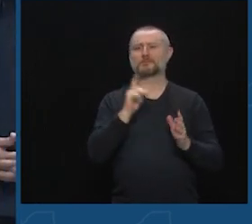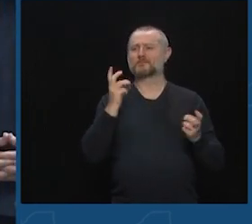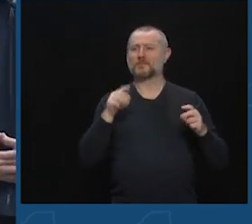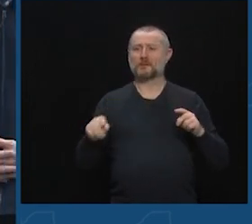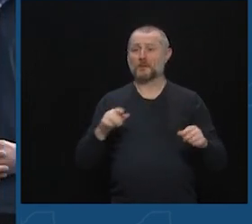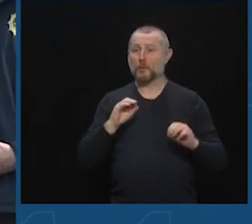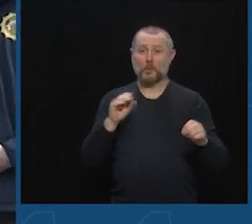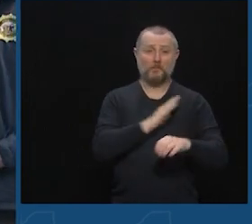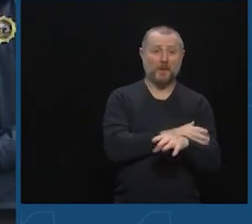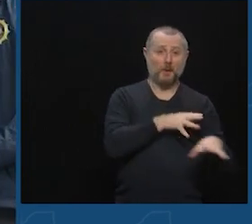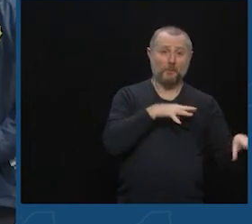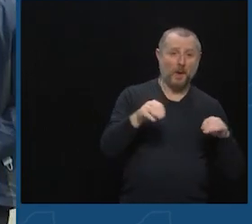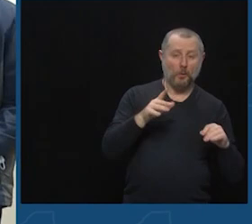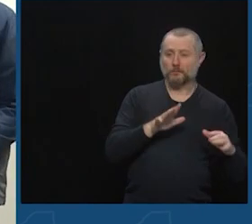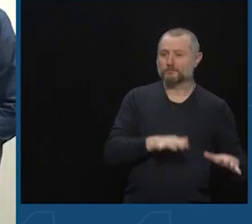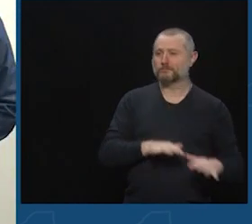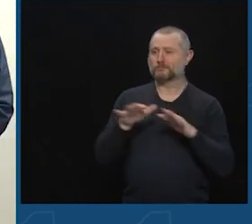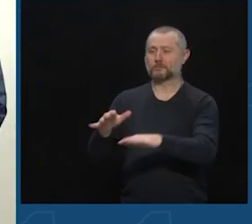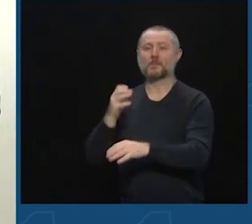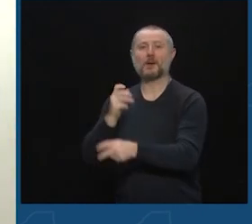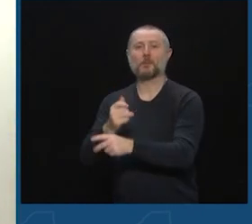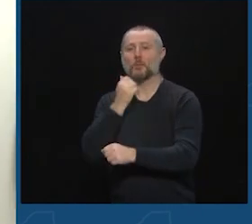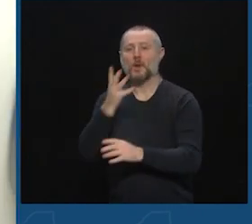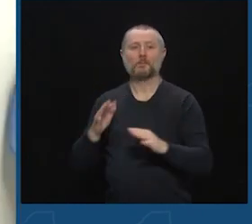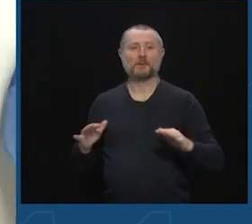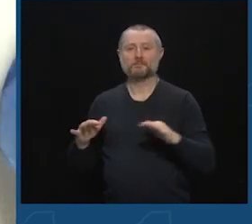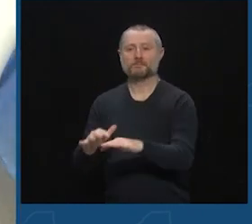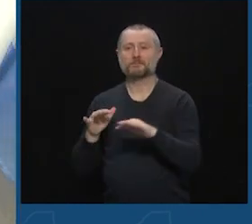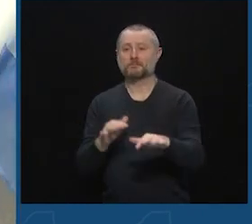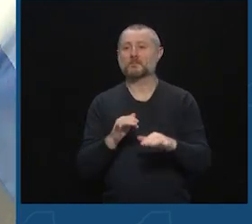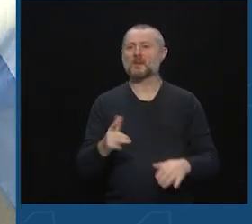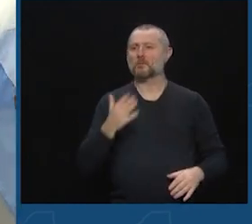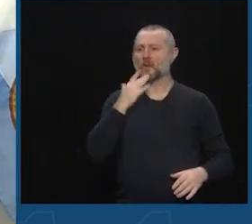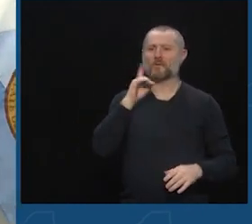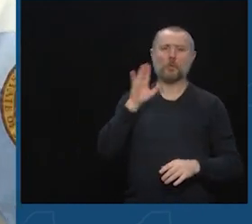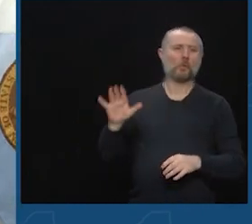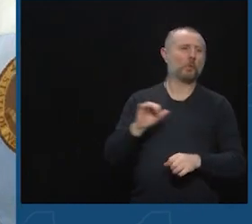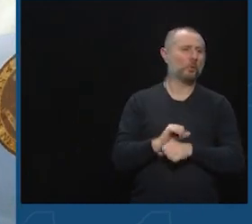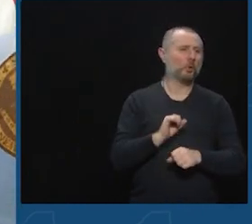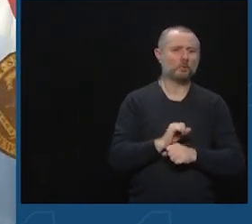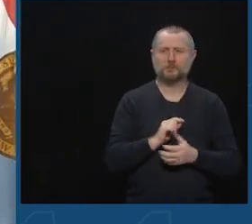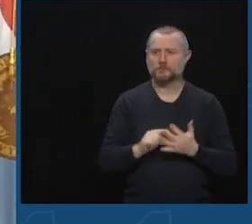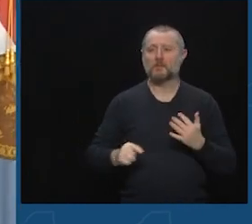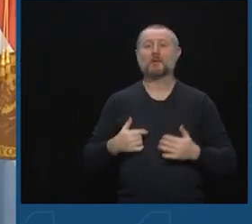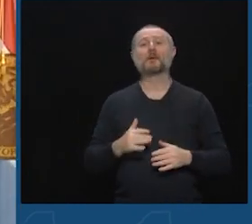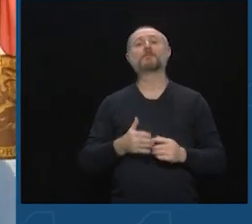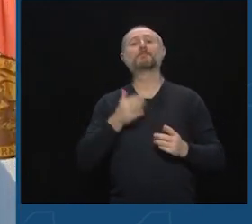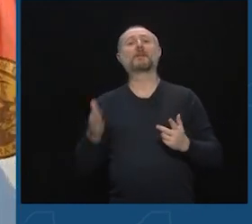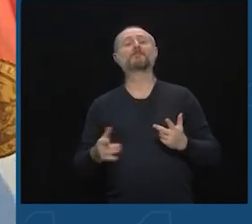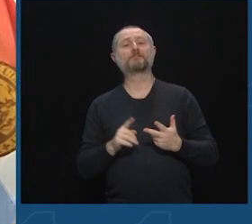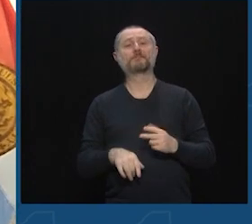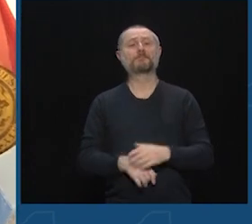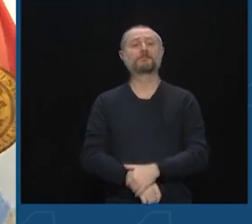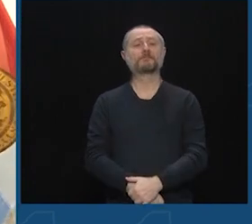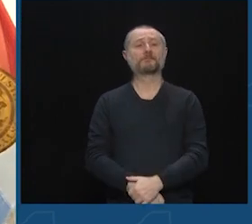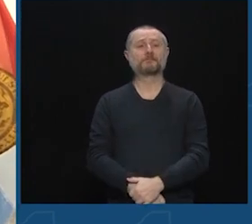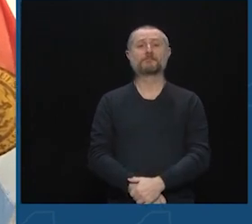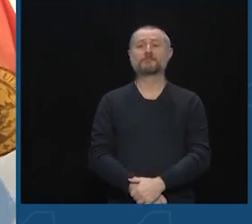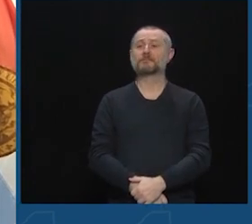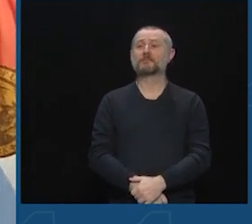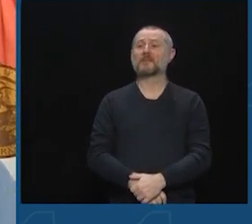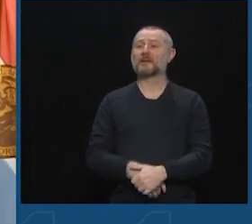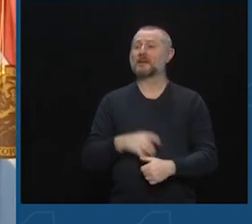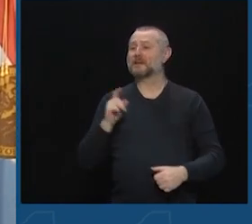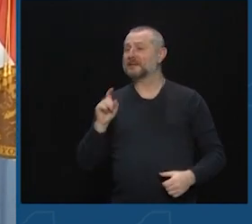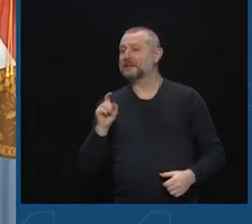hands-on the way you want your elected officials to be, so I want to thank her for her partnership as well. Also, yes, when there's a war, you call out the